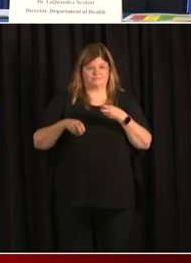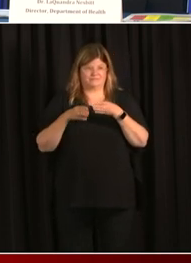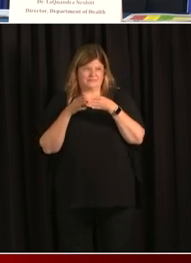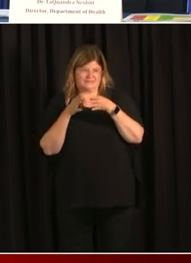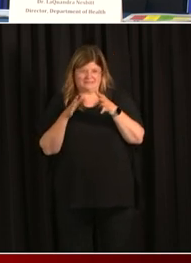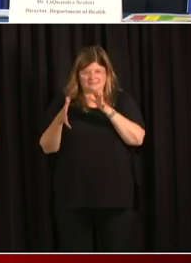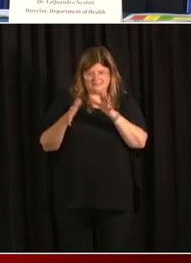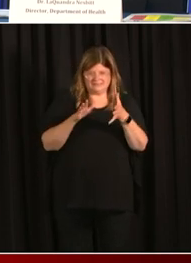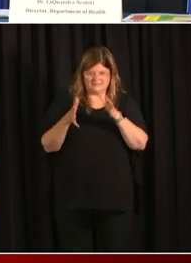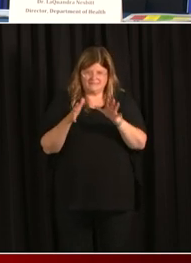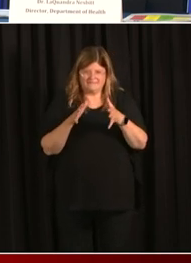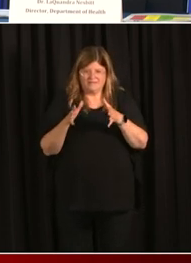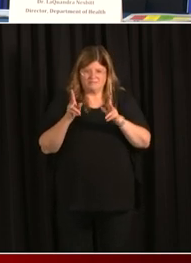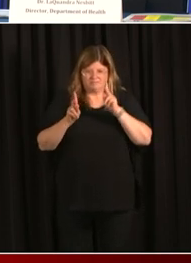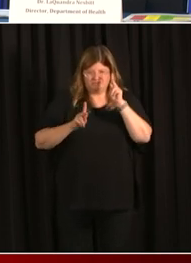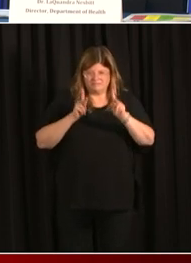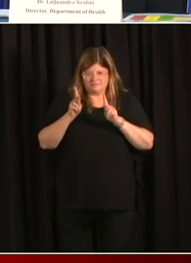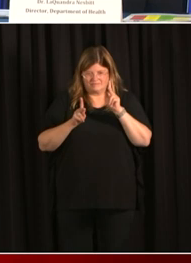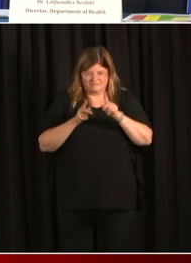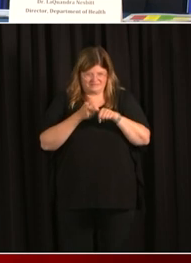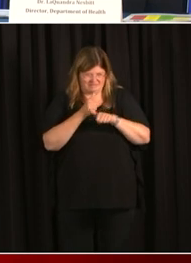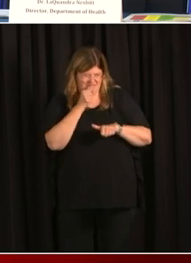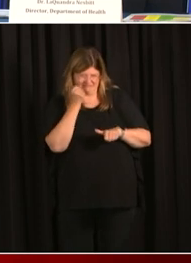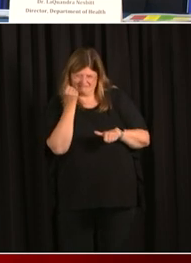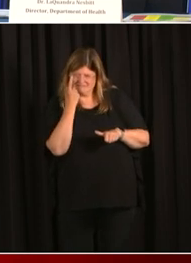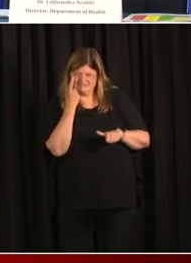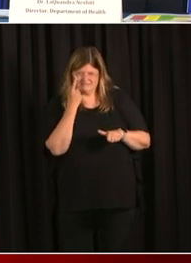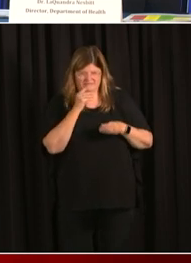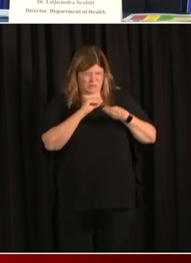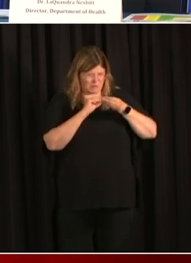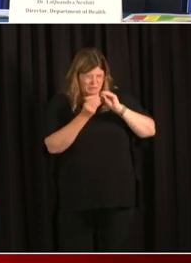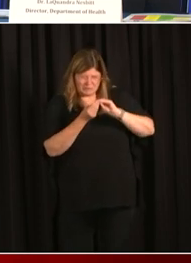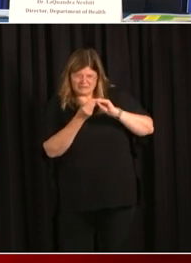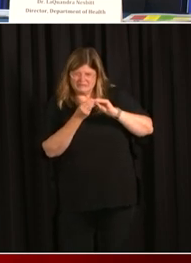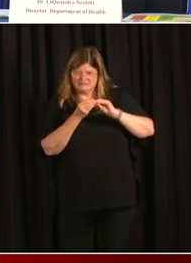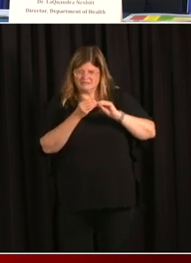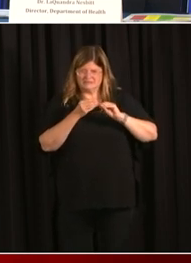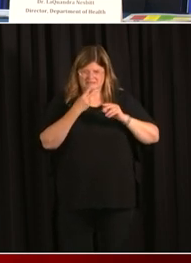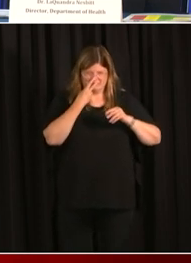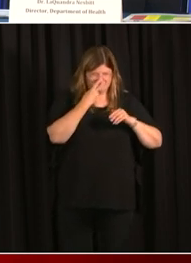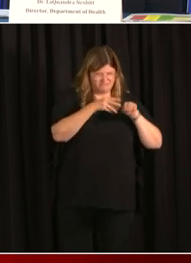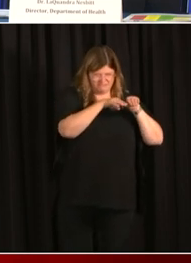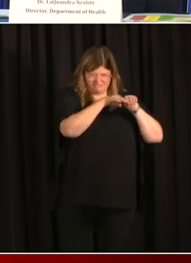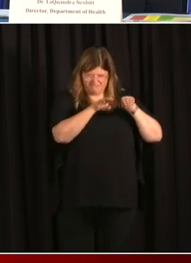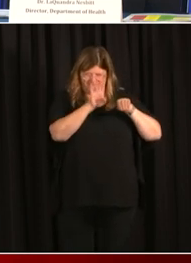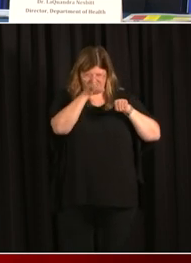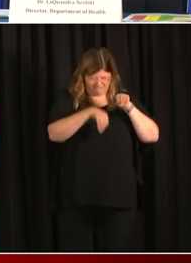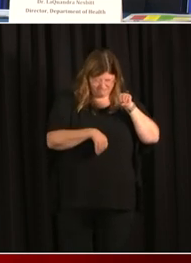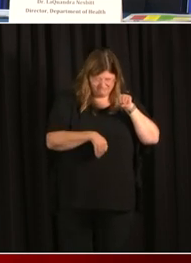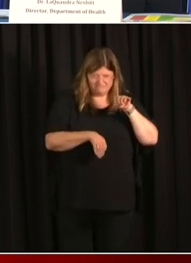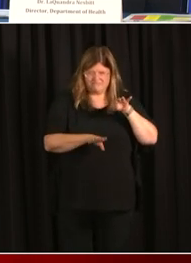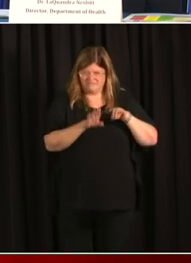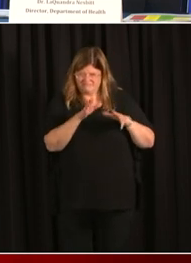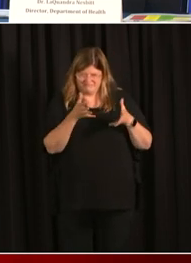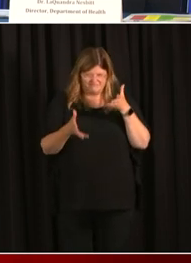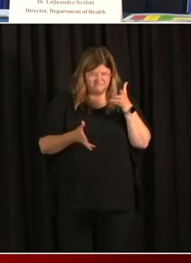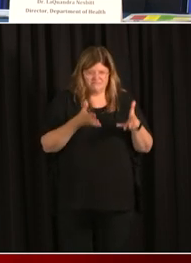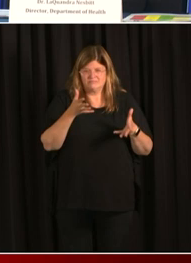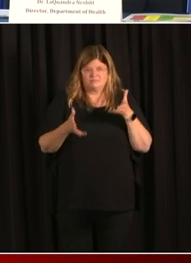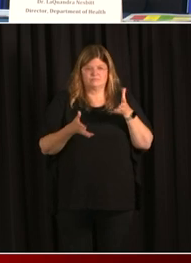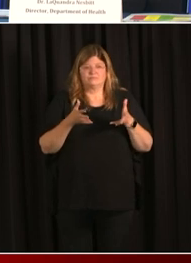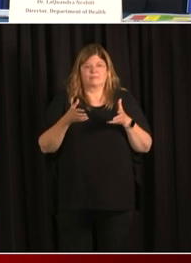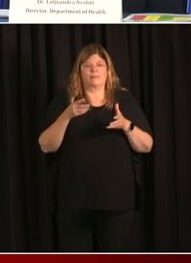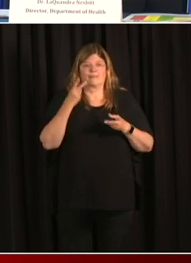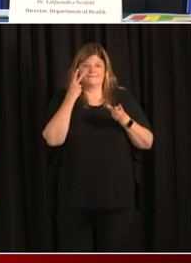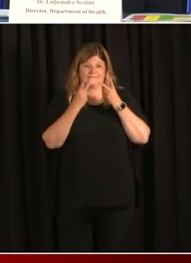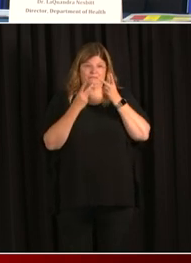follow along with the statistical methodology that's needed to see if we have sustained decrease. It will be visually a lot easier for